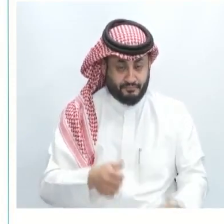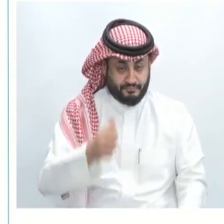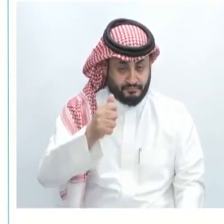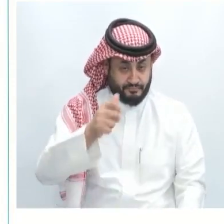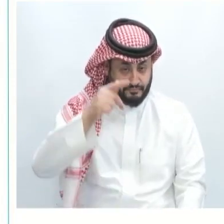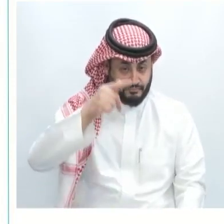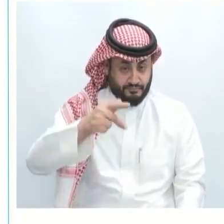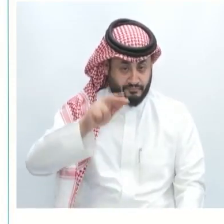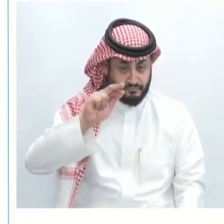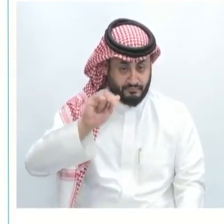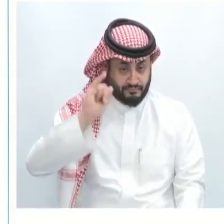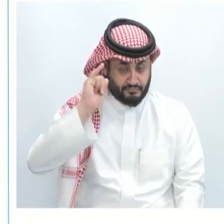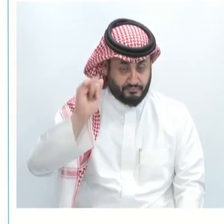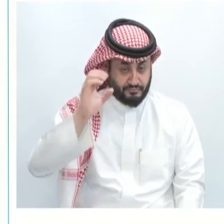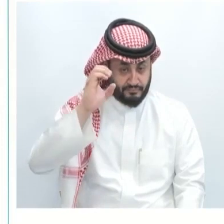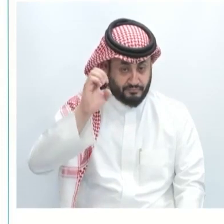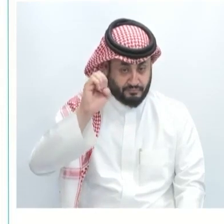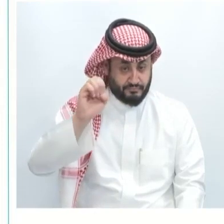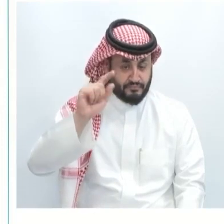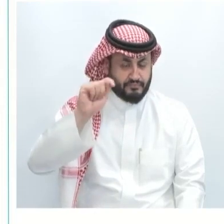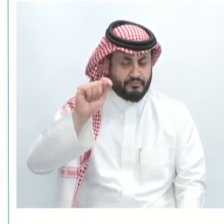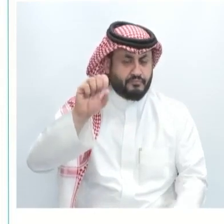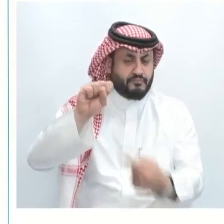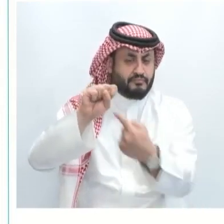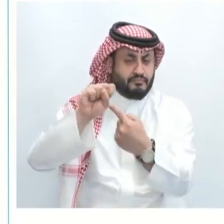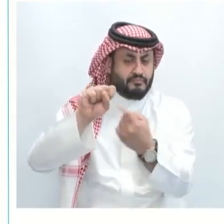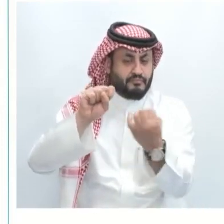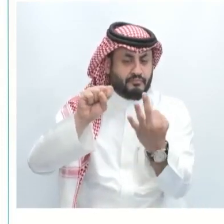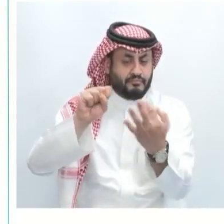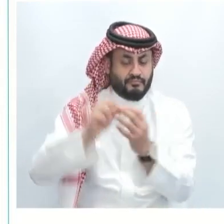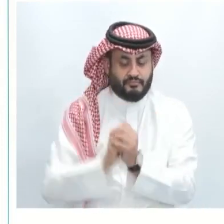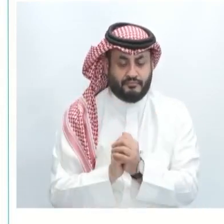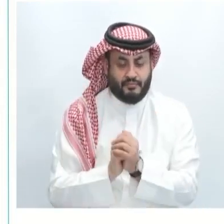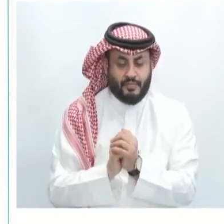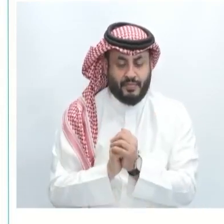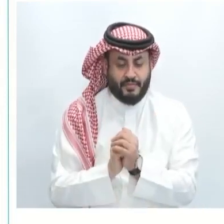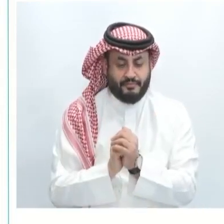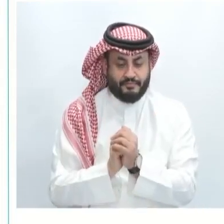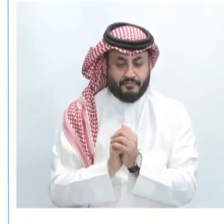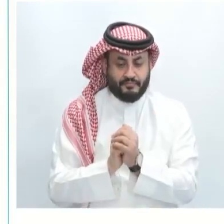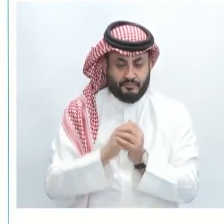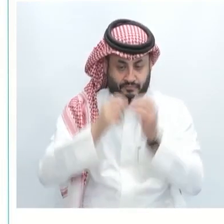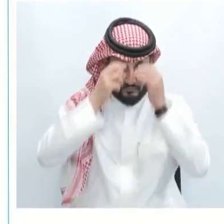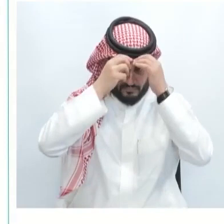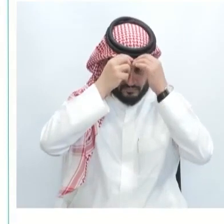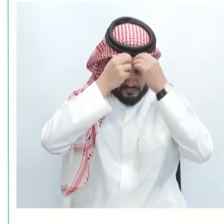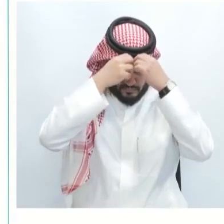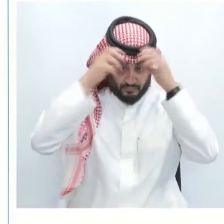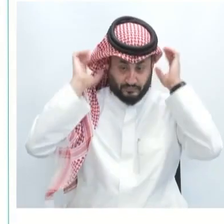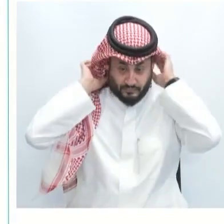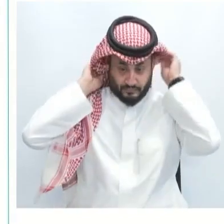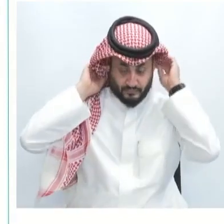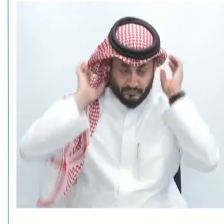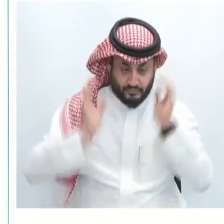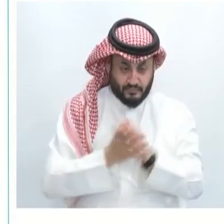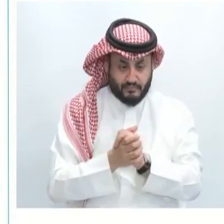apricots. Apricots. Say with me. Apricots. Very good. So we